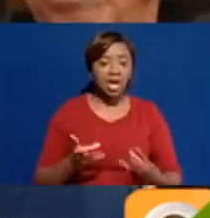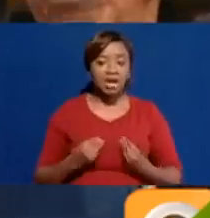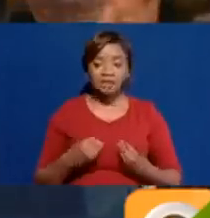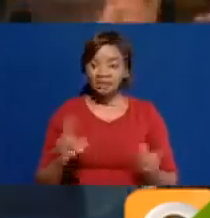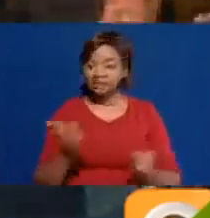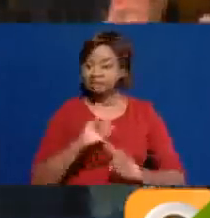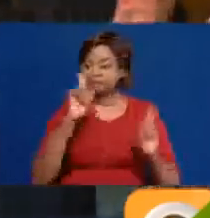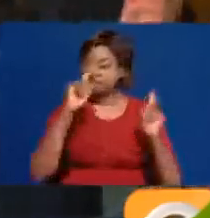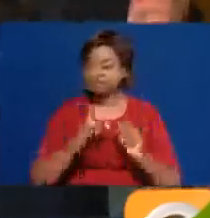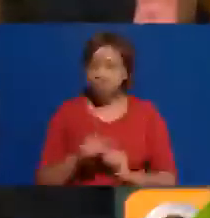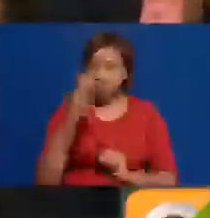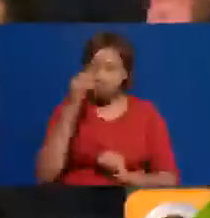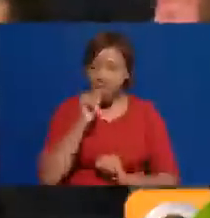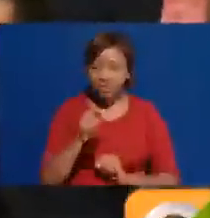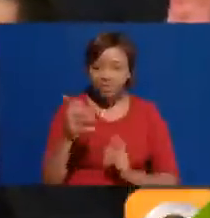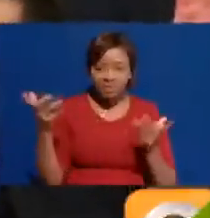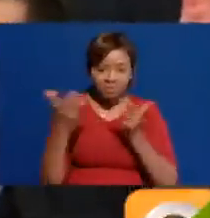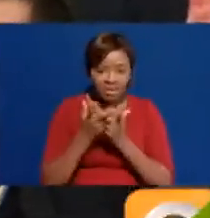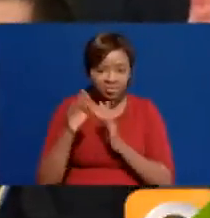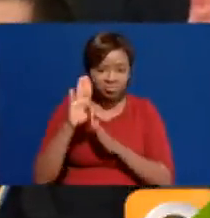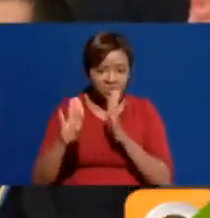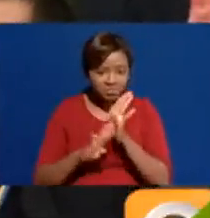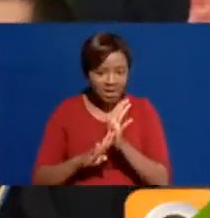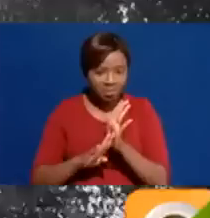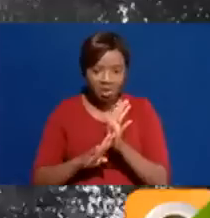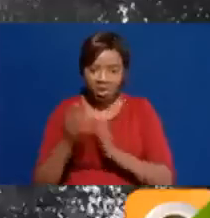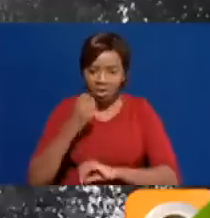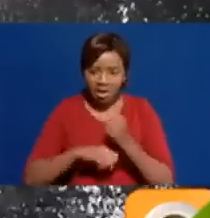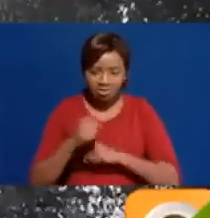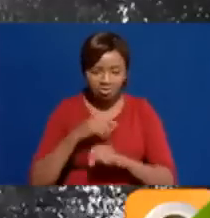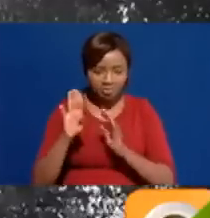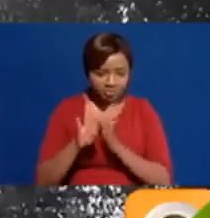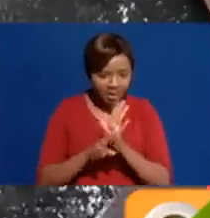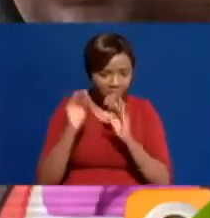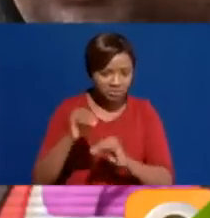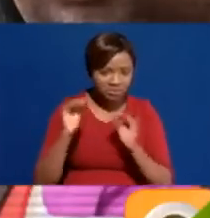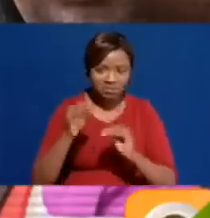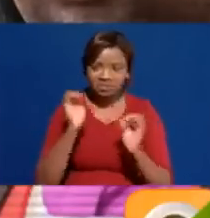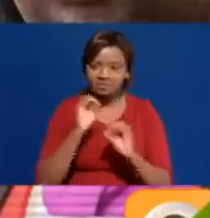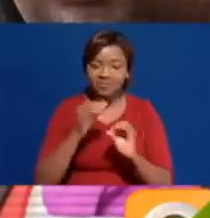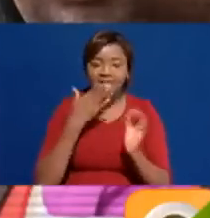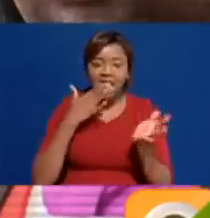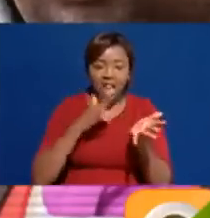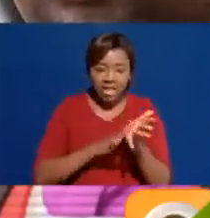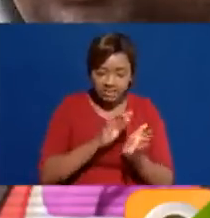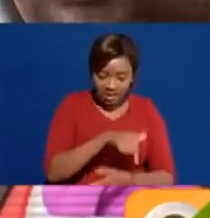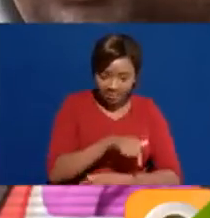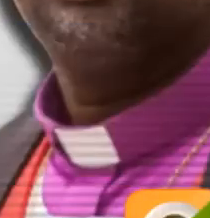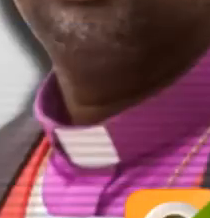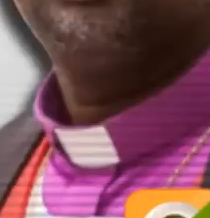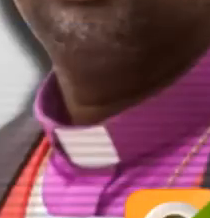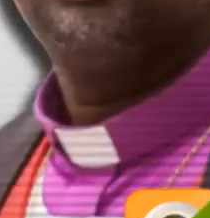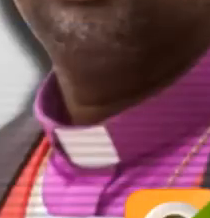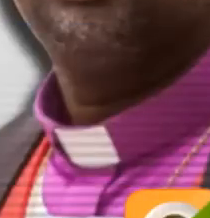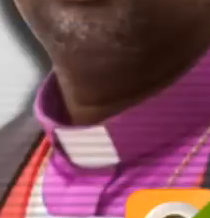terming it a departure from biblical teachings on marriage. In a letter addressed to its mother church in England, Archbishop